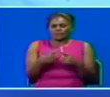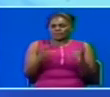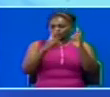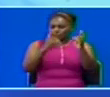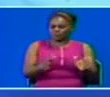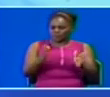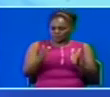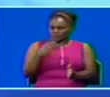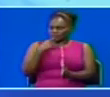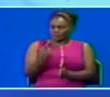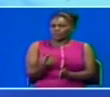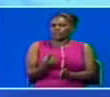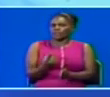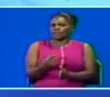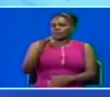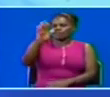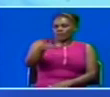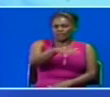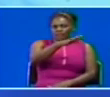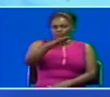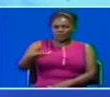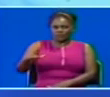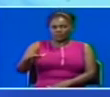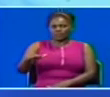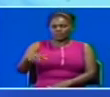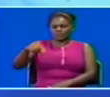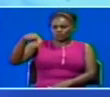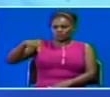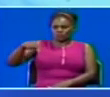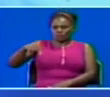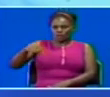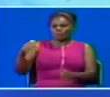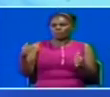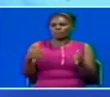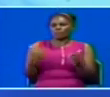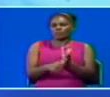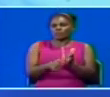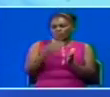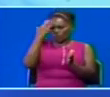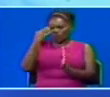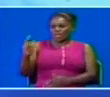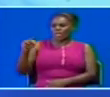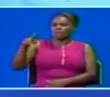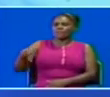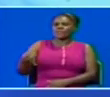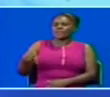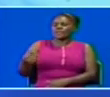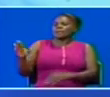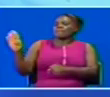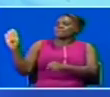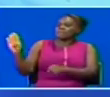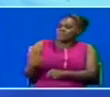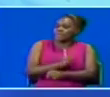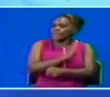reporter Murimi Mwangi now tells us, Parliament could be staring at a quorum hitch as most of the elected legislators are already busy on